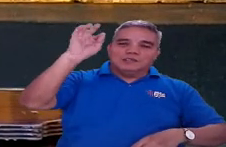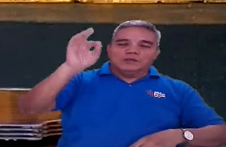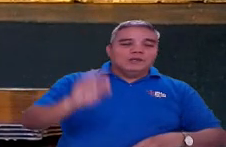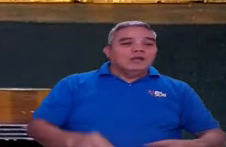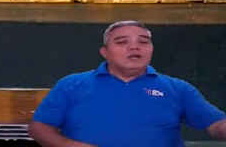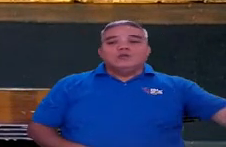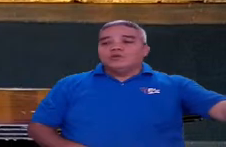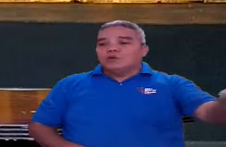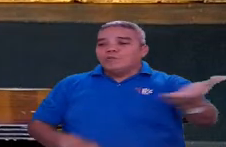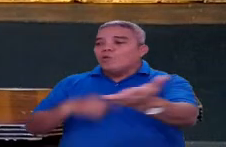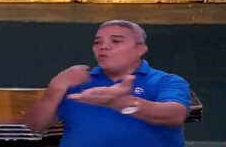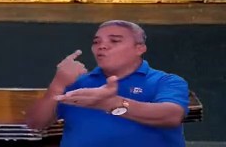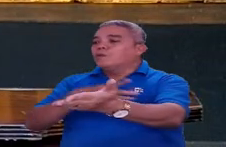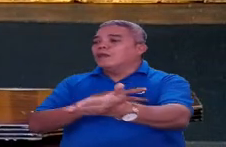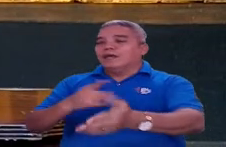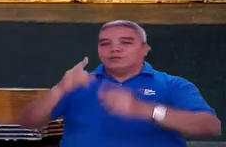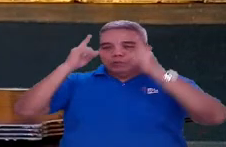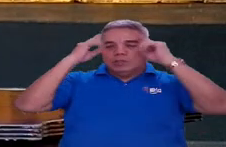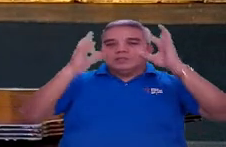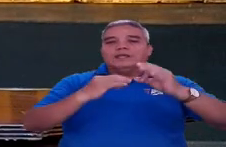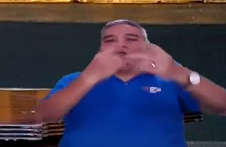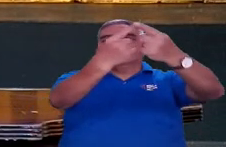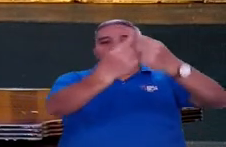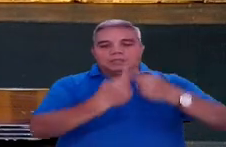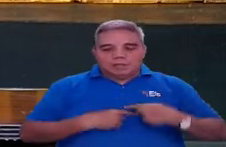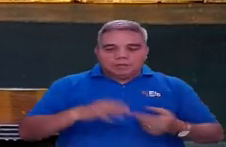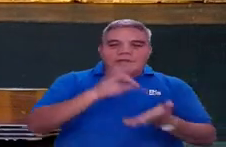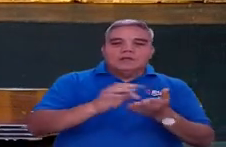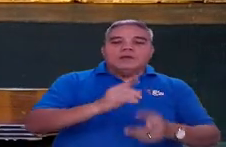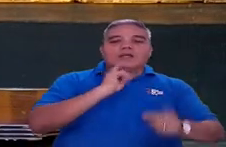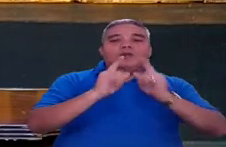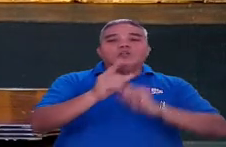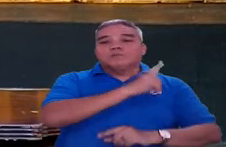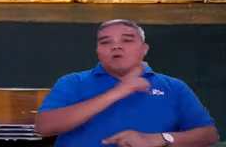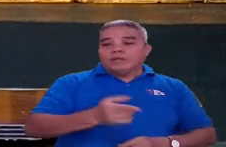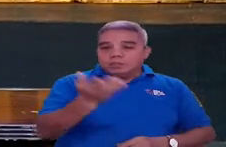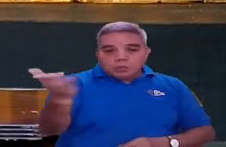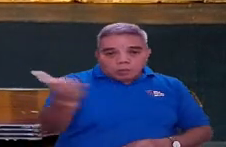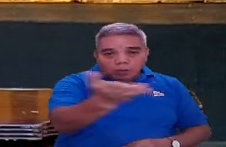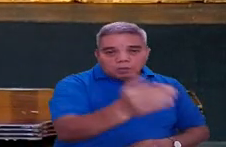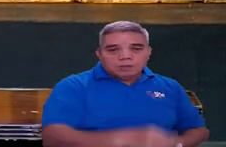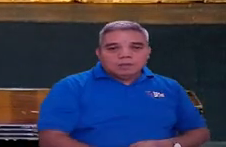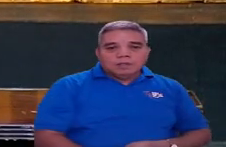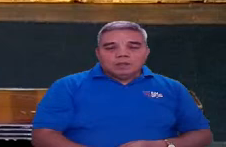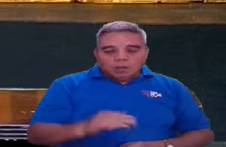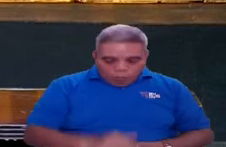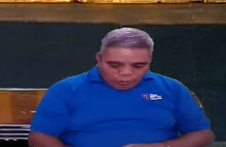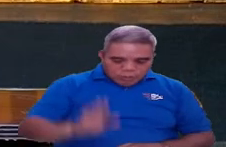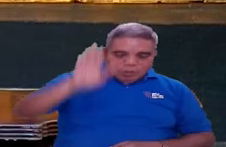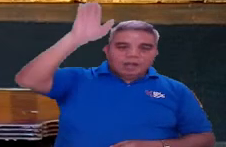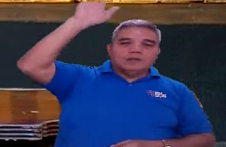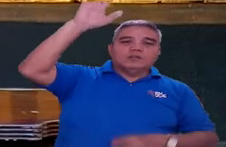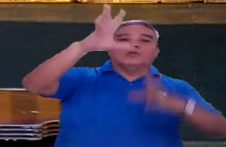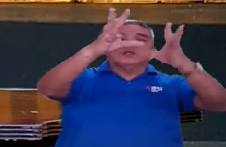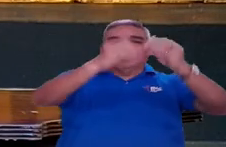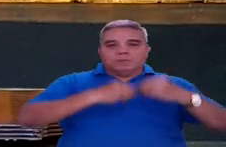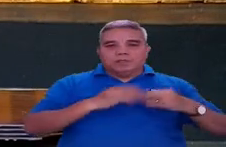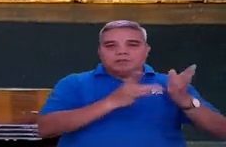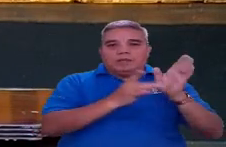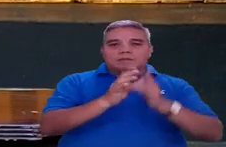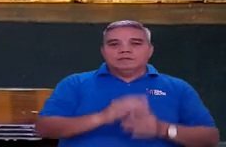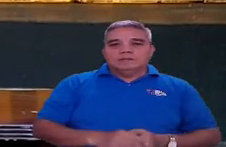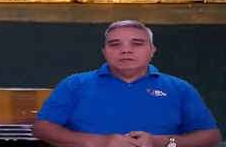those of you who have heard the message, those who have been convicted of your sin, the Lord is talking to you. Raise your hand if you aren't going to receive Christ.